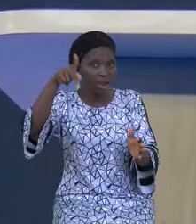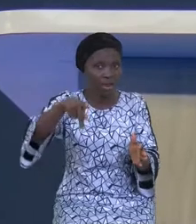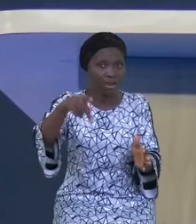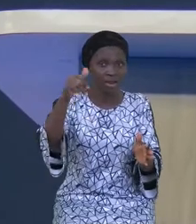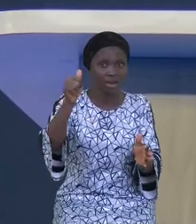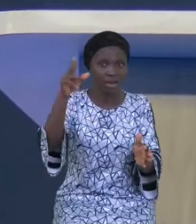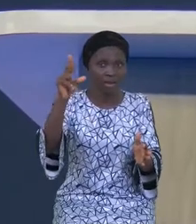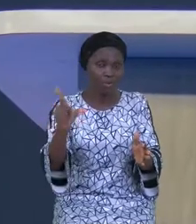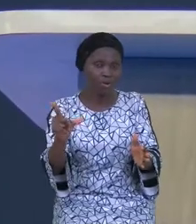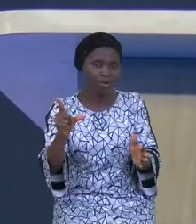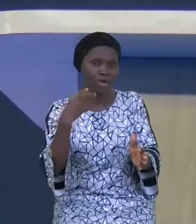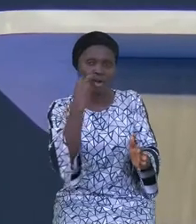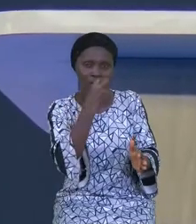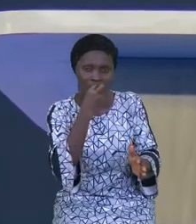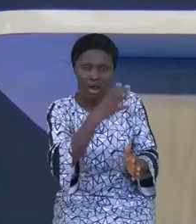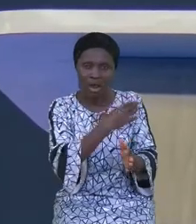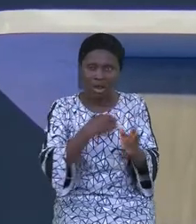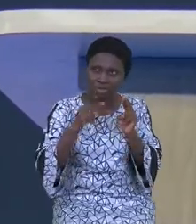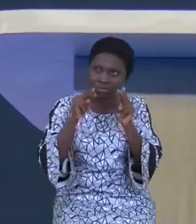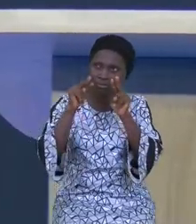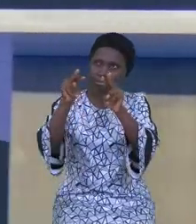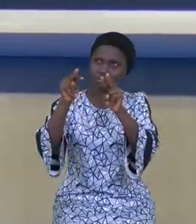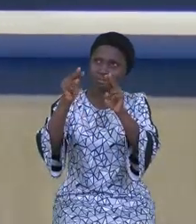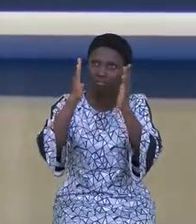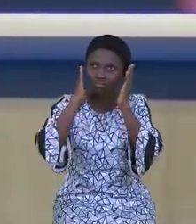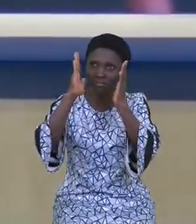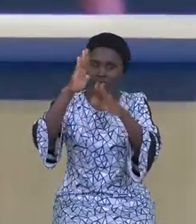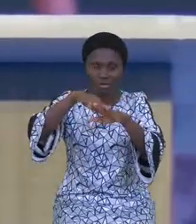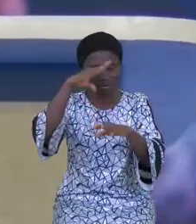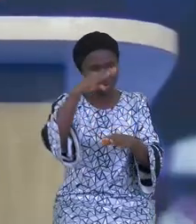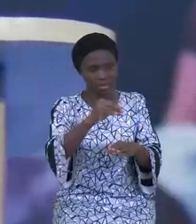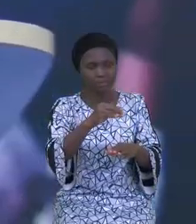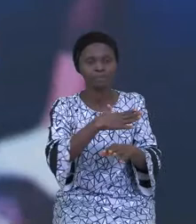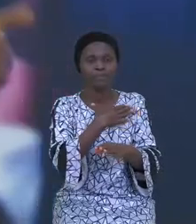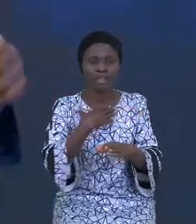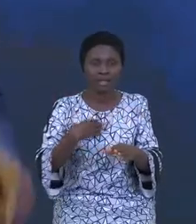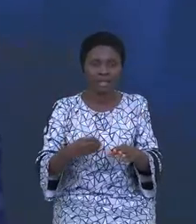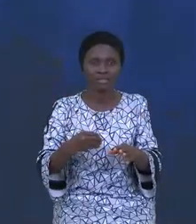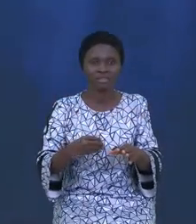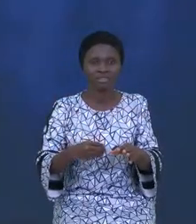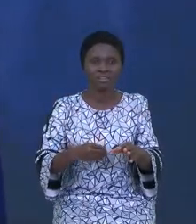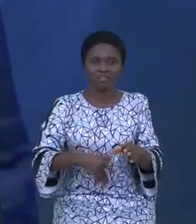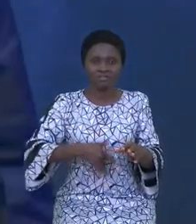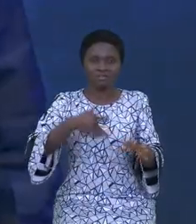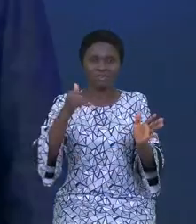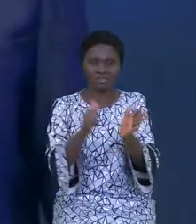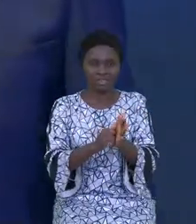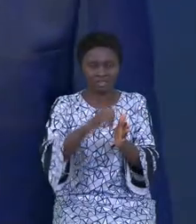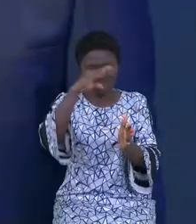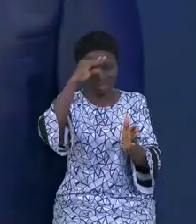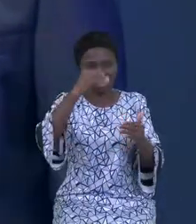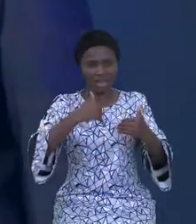steadfastly beholding him perceived that he had faith to be healed. Look at